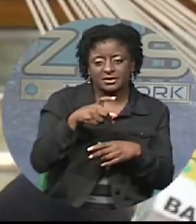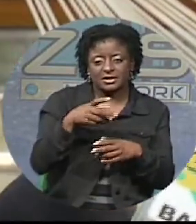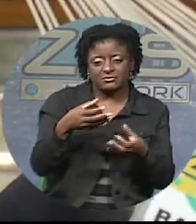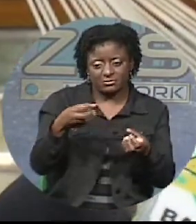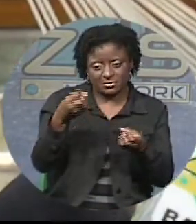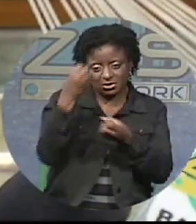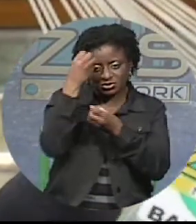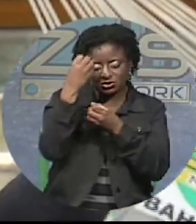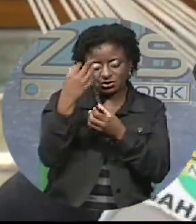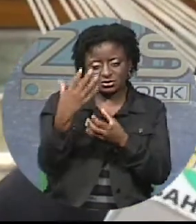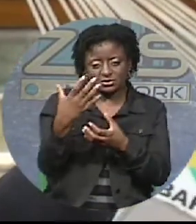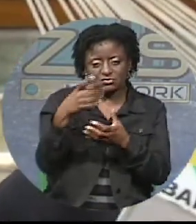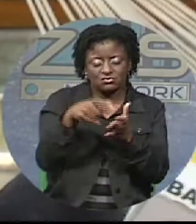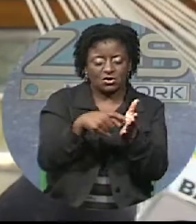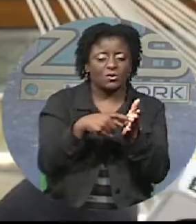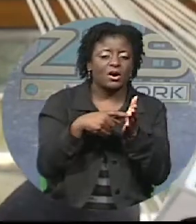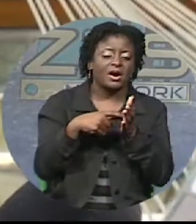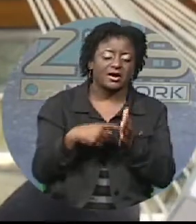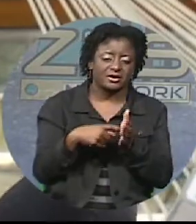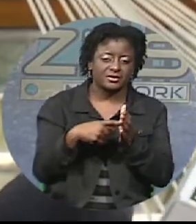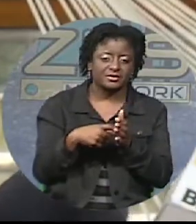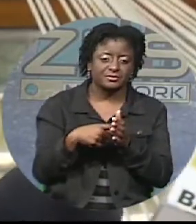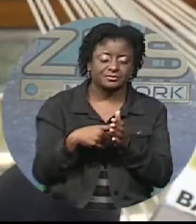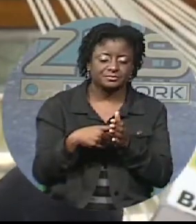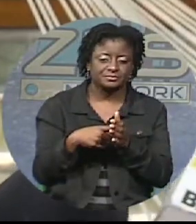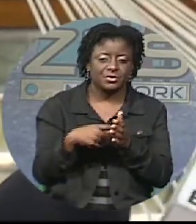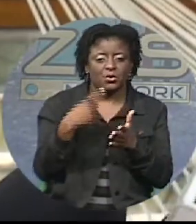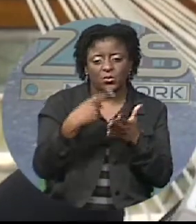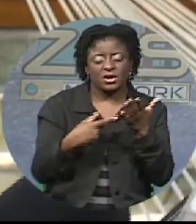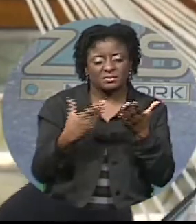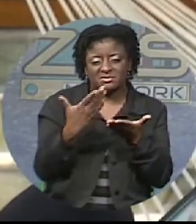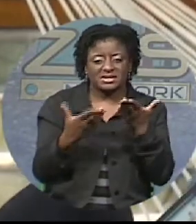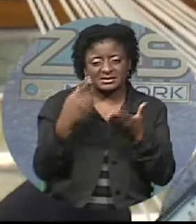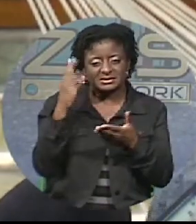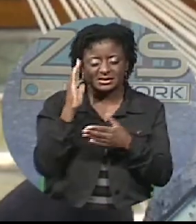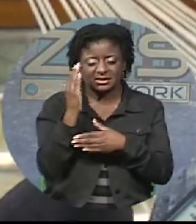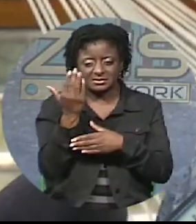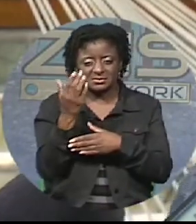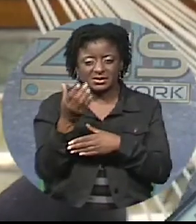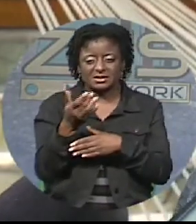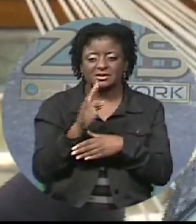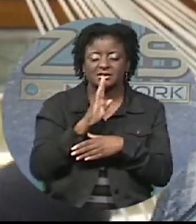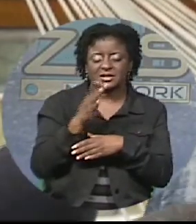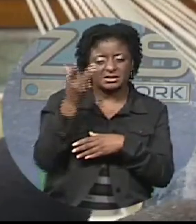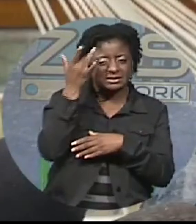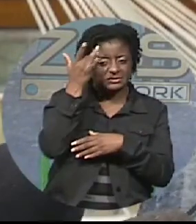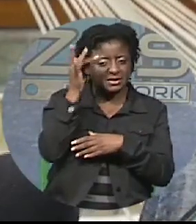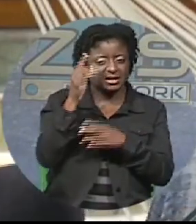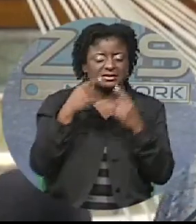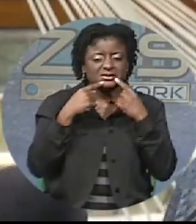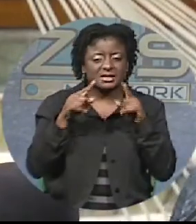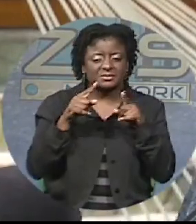counter what might seem to be a sensible statement. When you really analyze it, it's nonsensical.